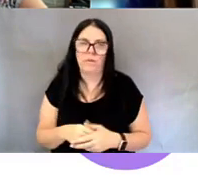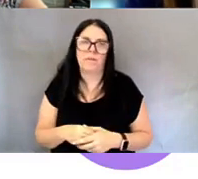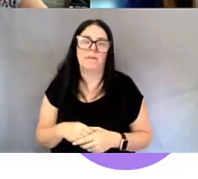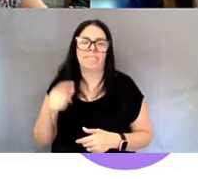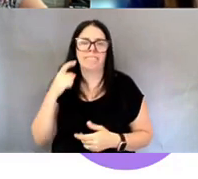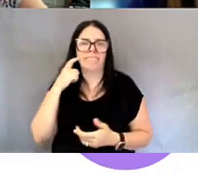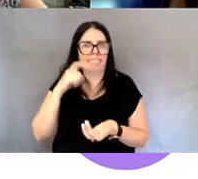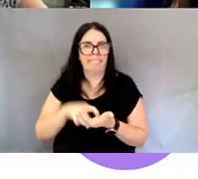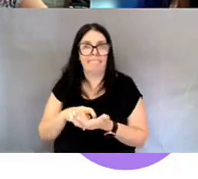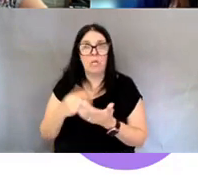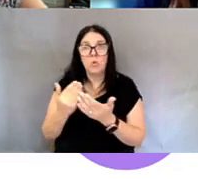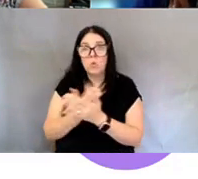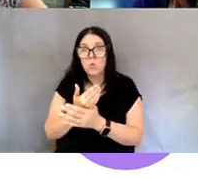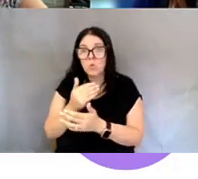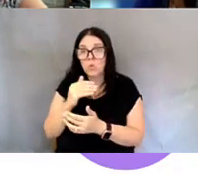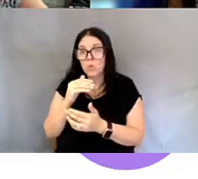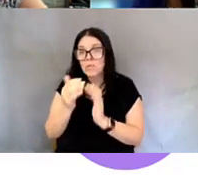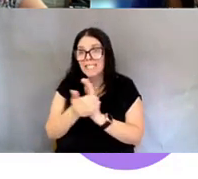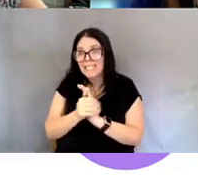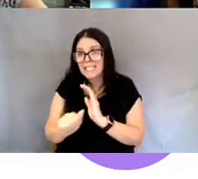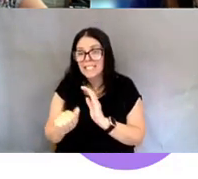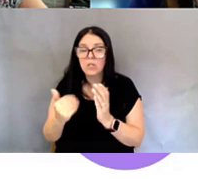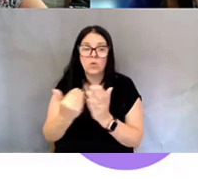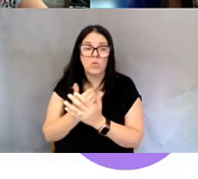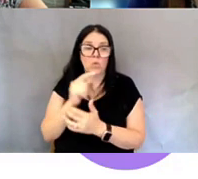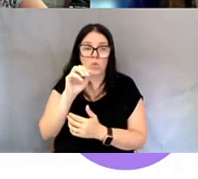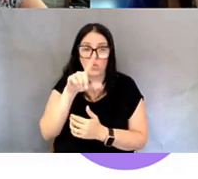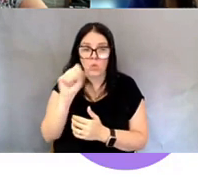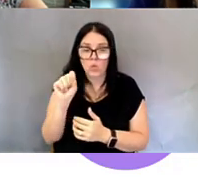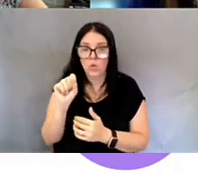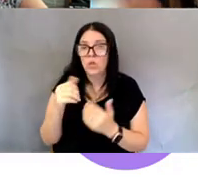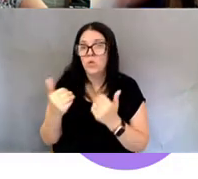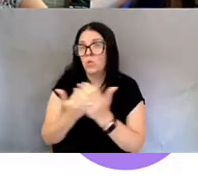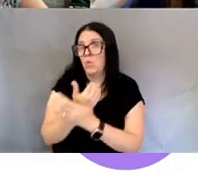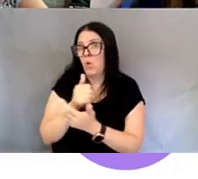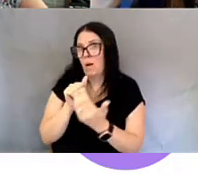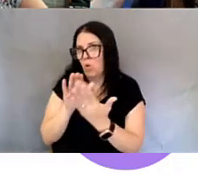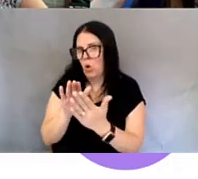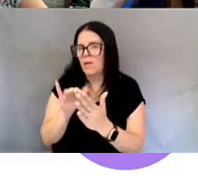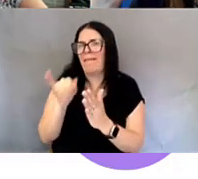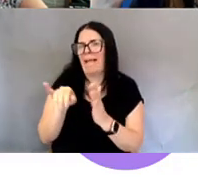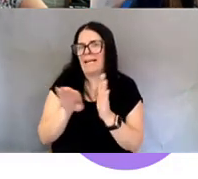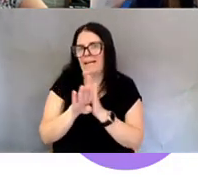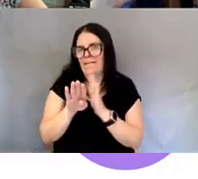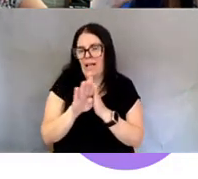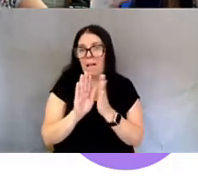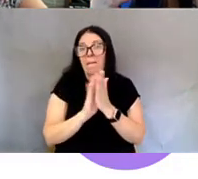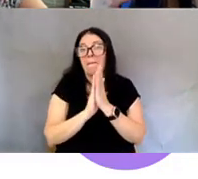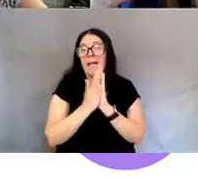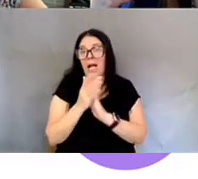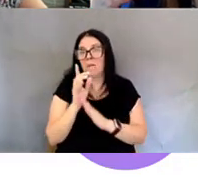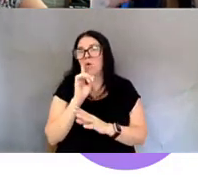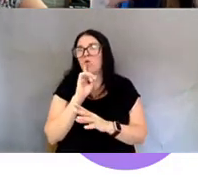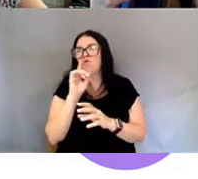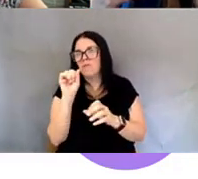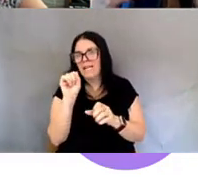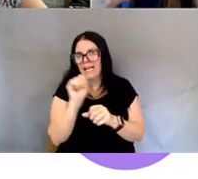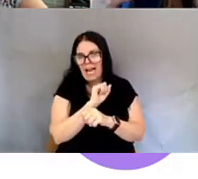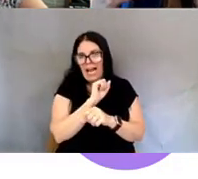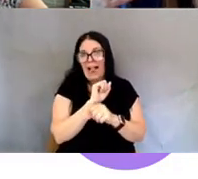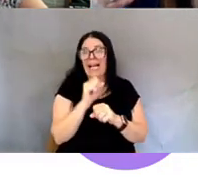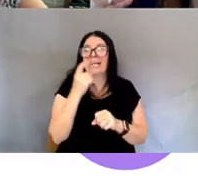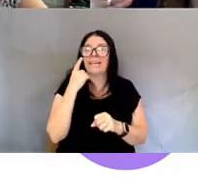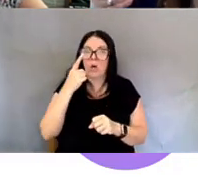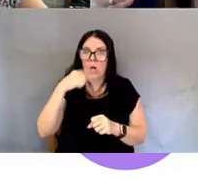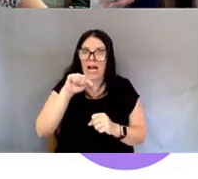and approaches were developed or were starting to become a reality for the